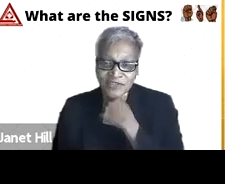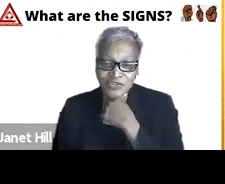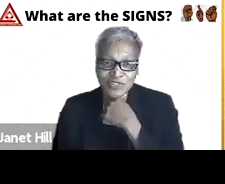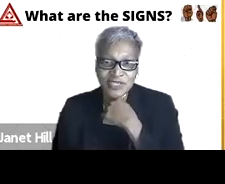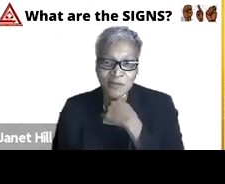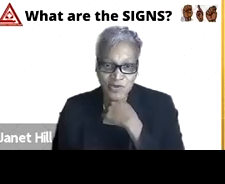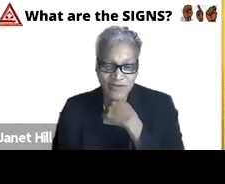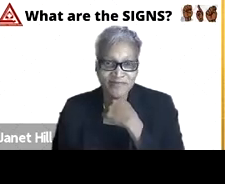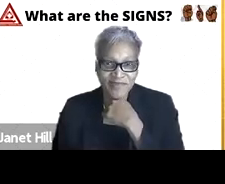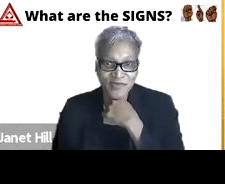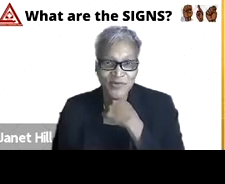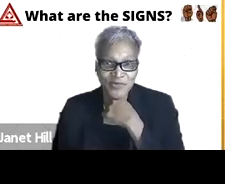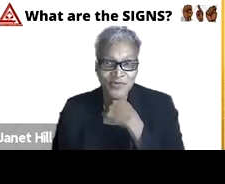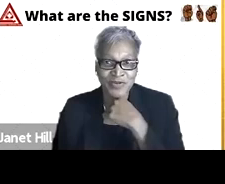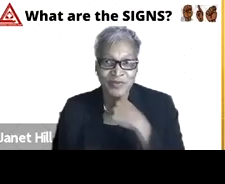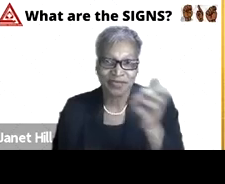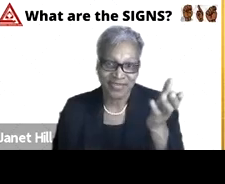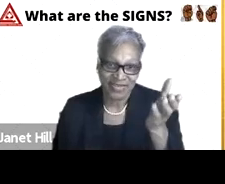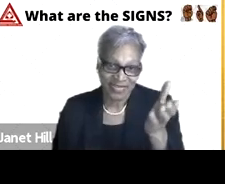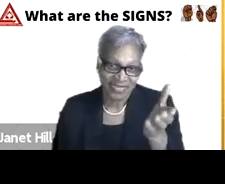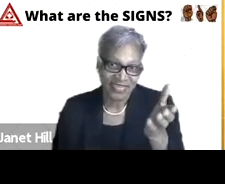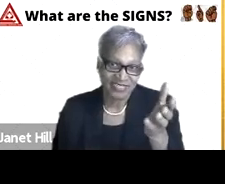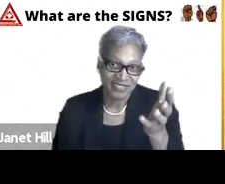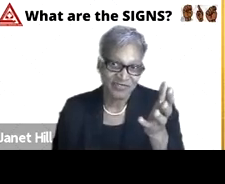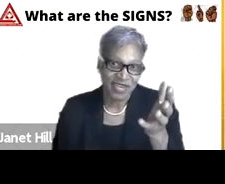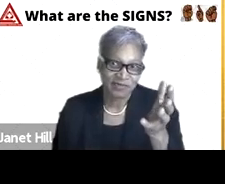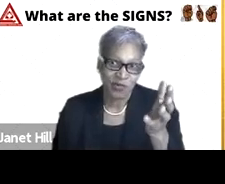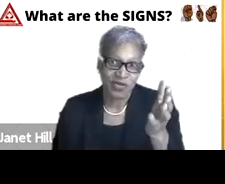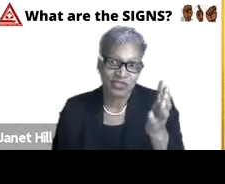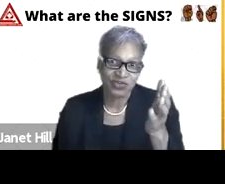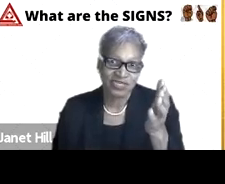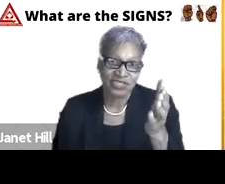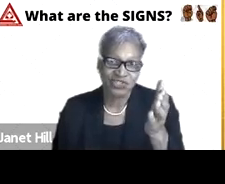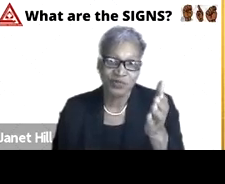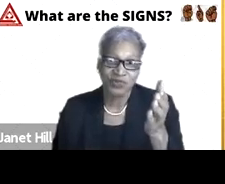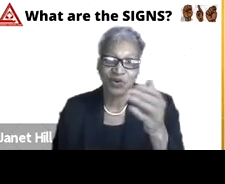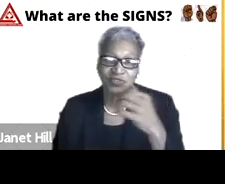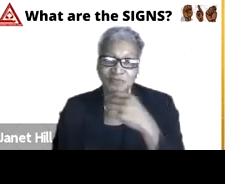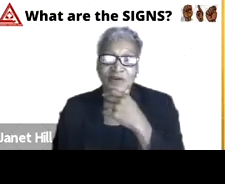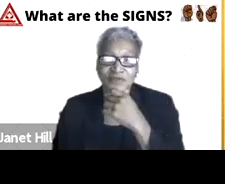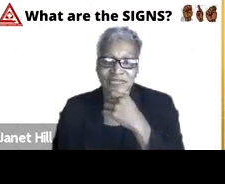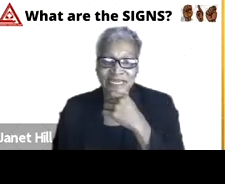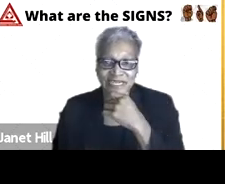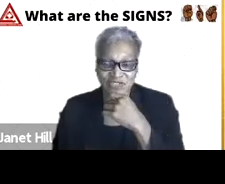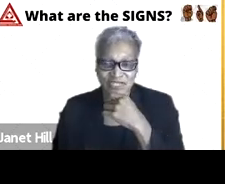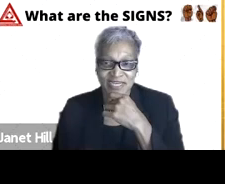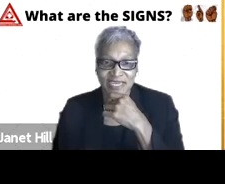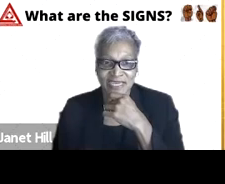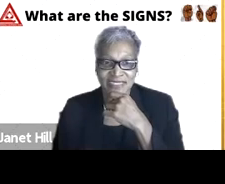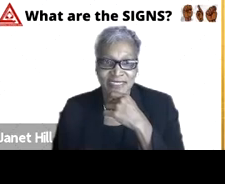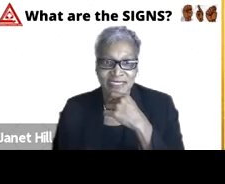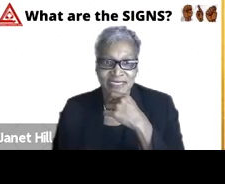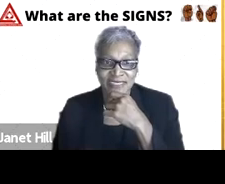I'd love to do a summary. I really would. But in the essence of times, I wanted to at least share with you all some helpful links